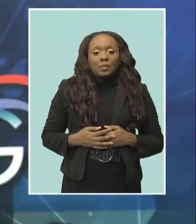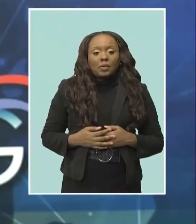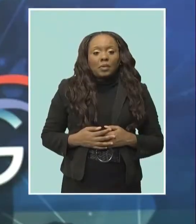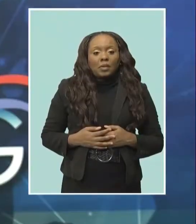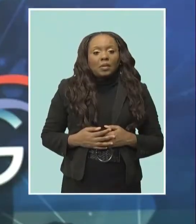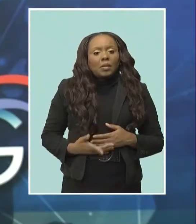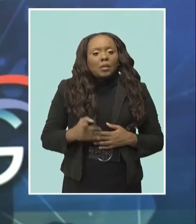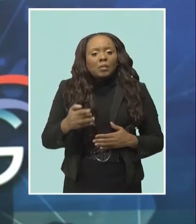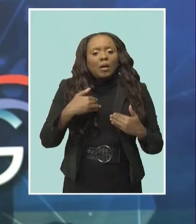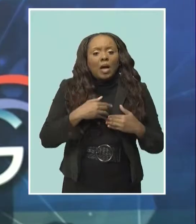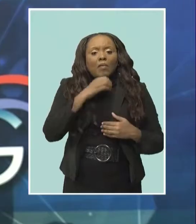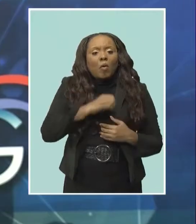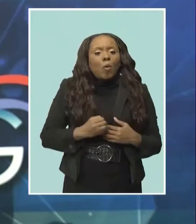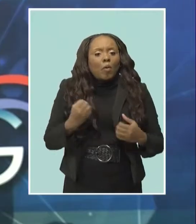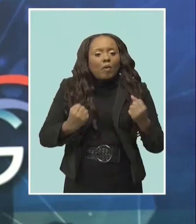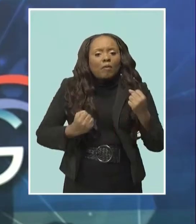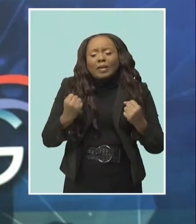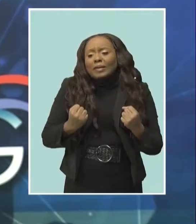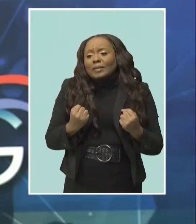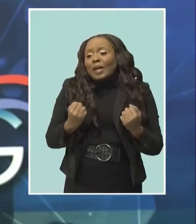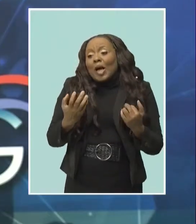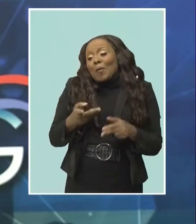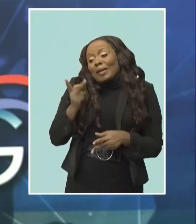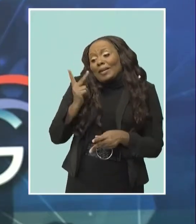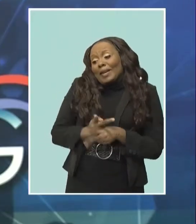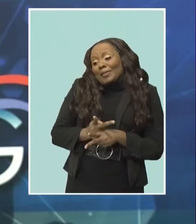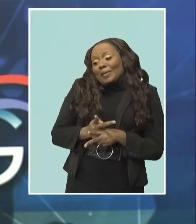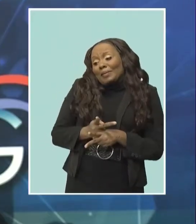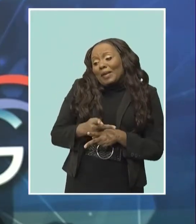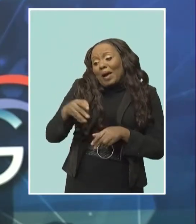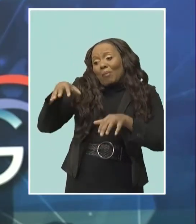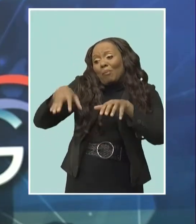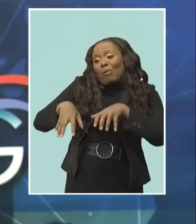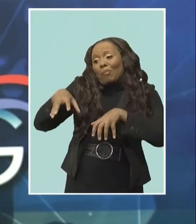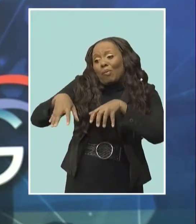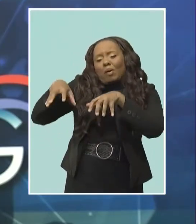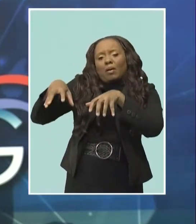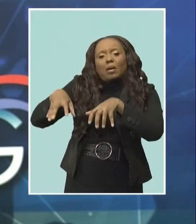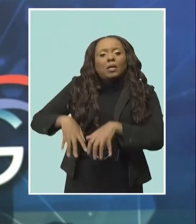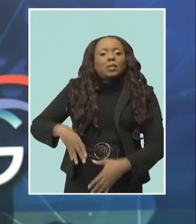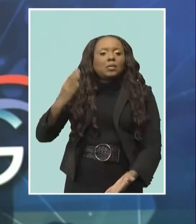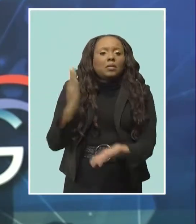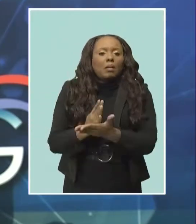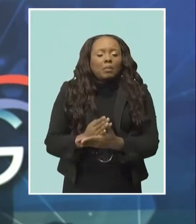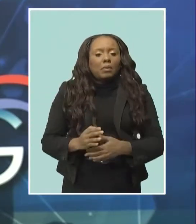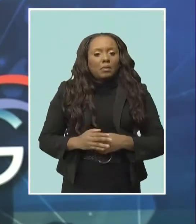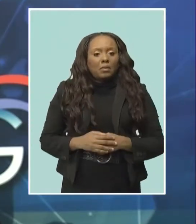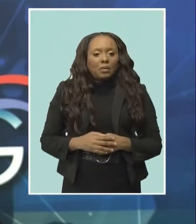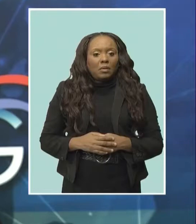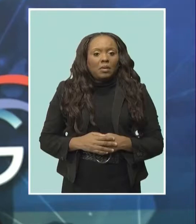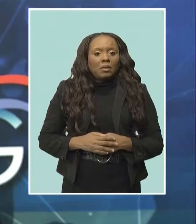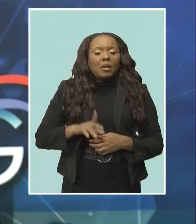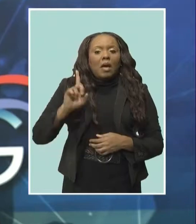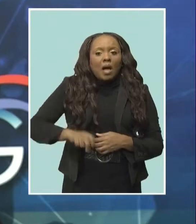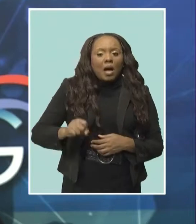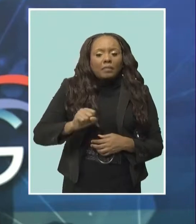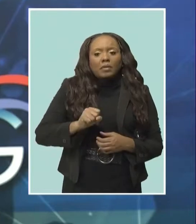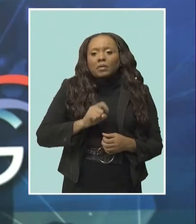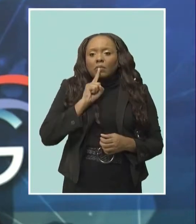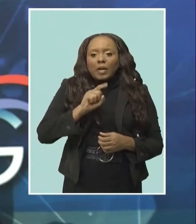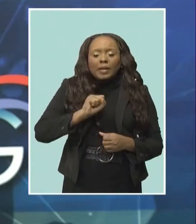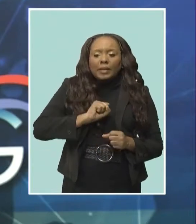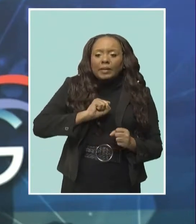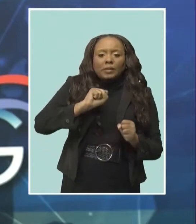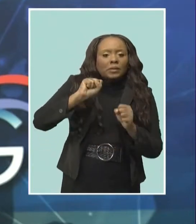Stop being sentimental with old vehicles and appliances and correctly discard them before a weather system strikes. That's the